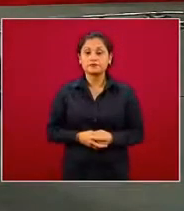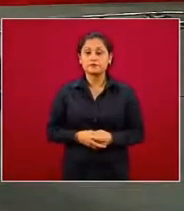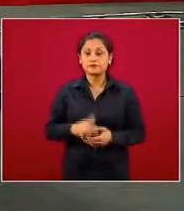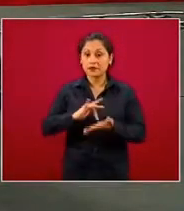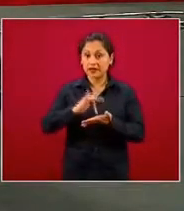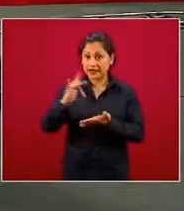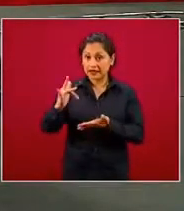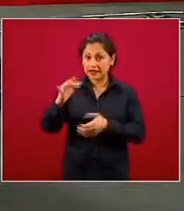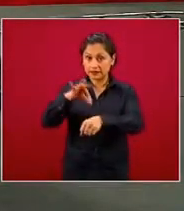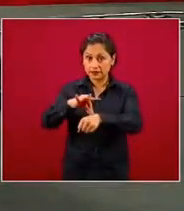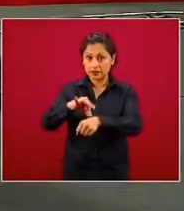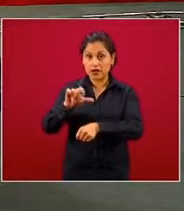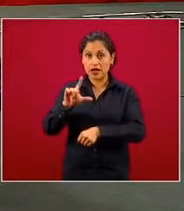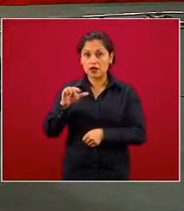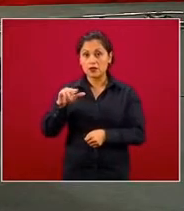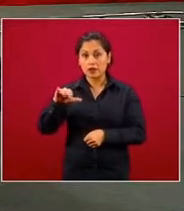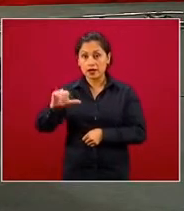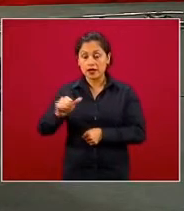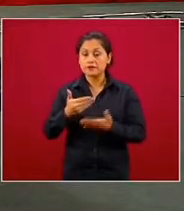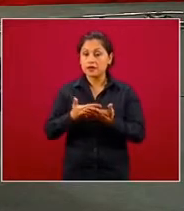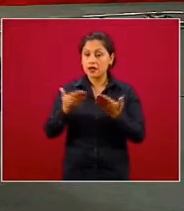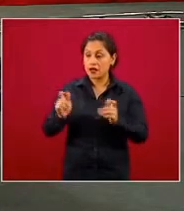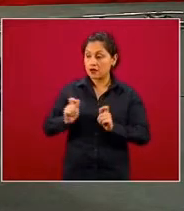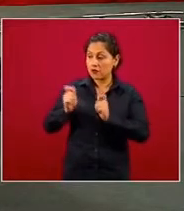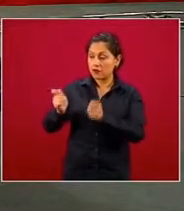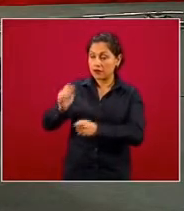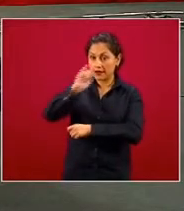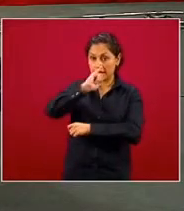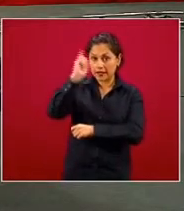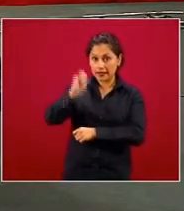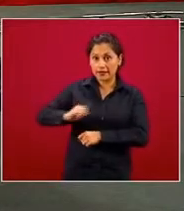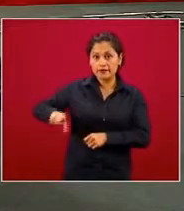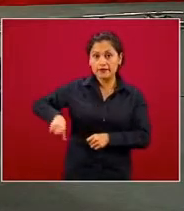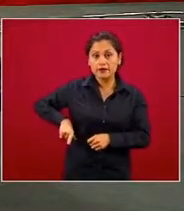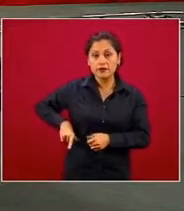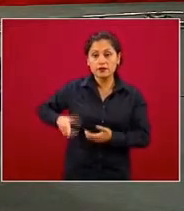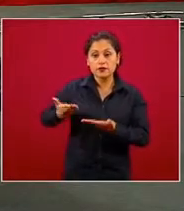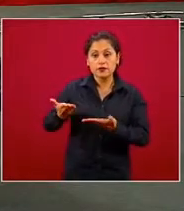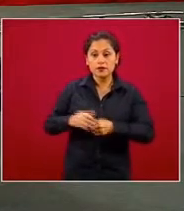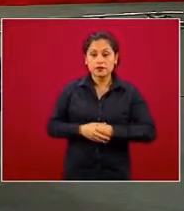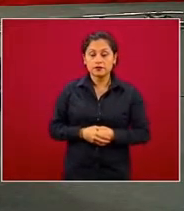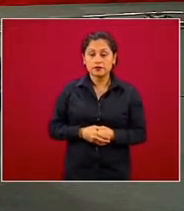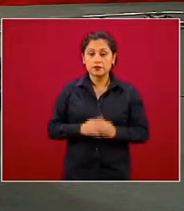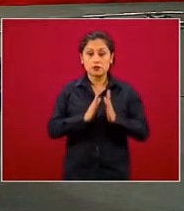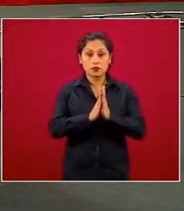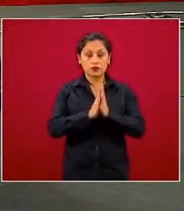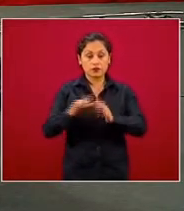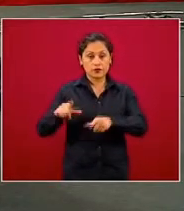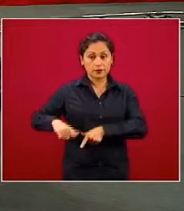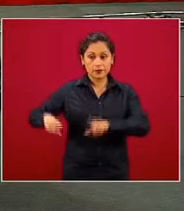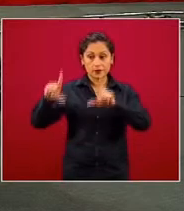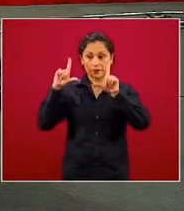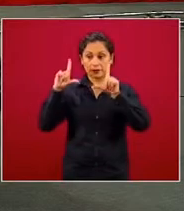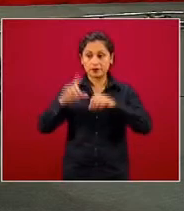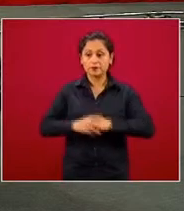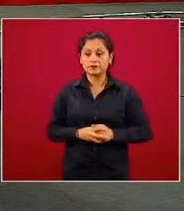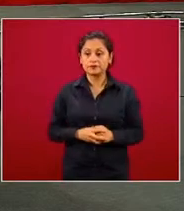you, Dr. Alamia. And now over to our governor. We have a